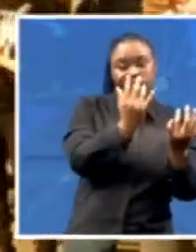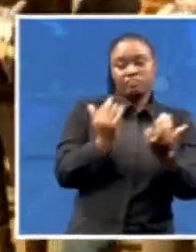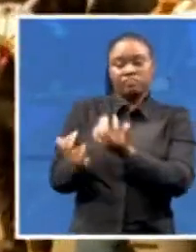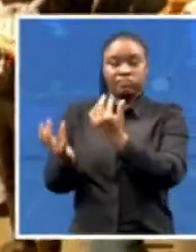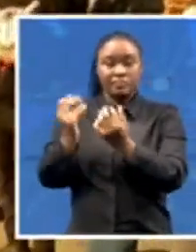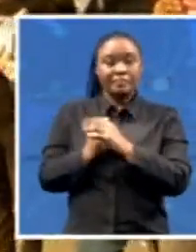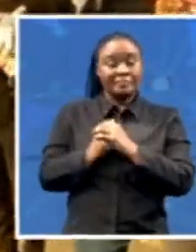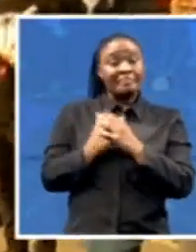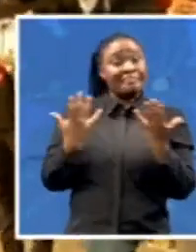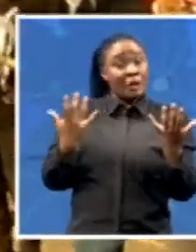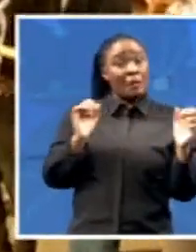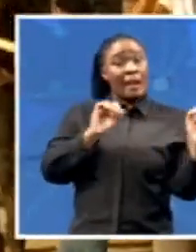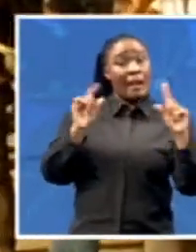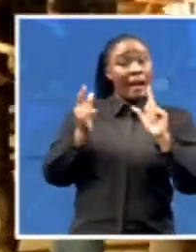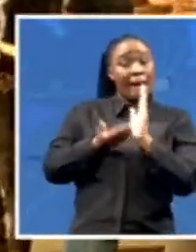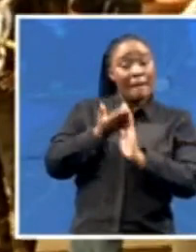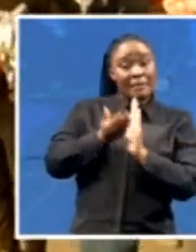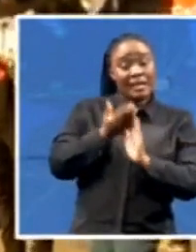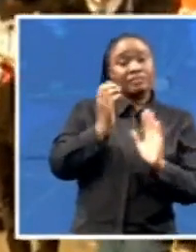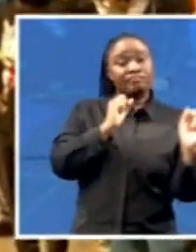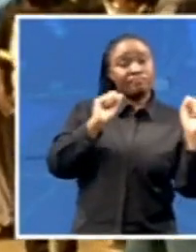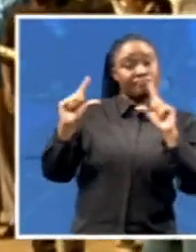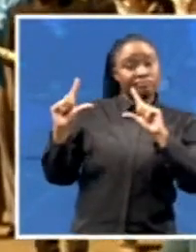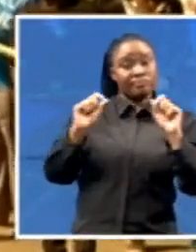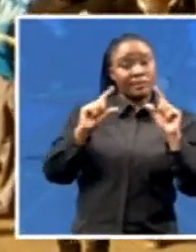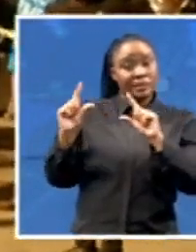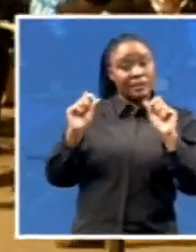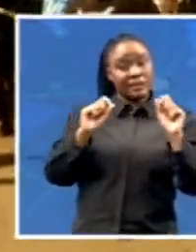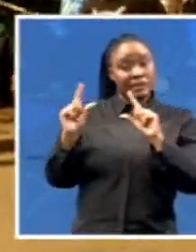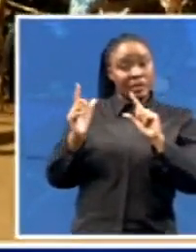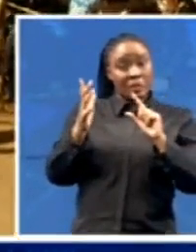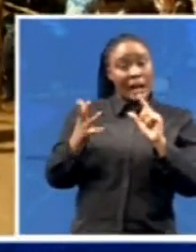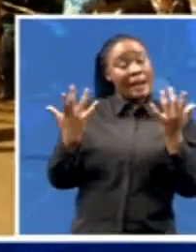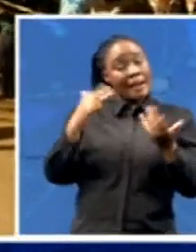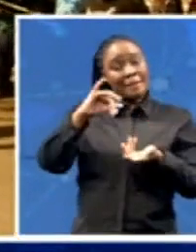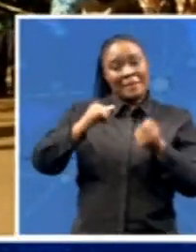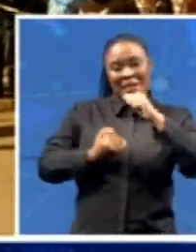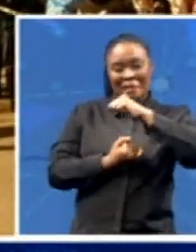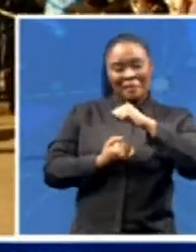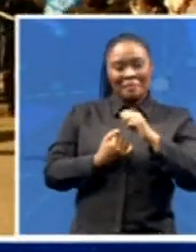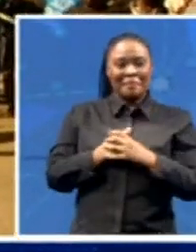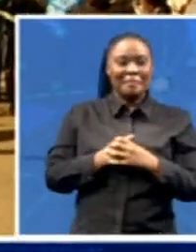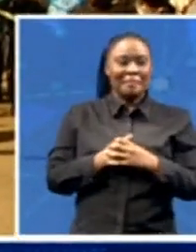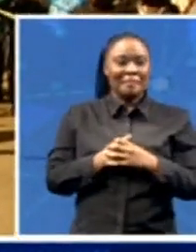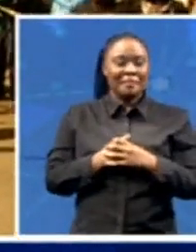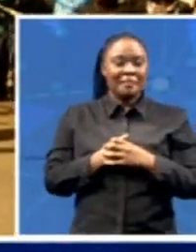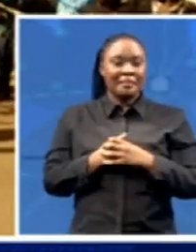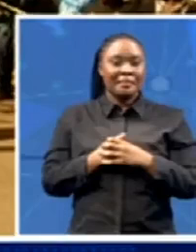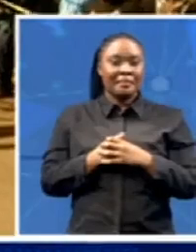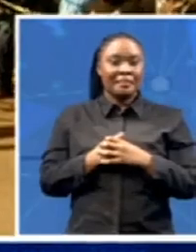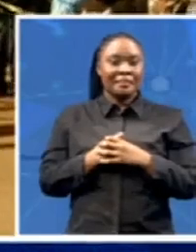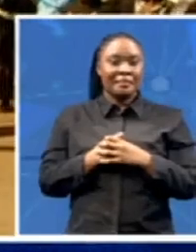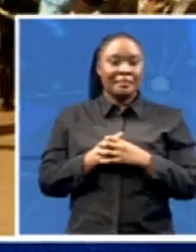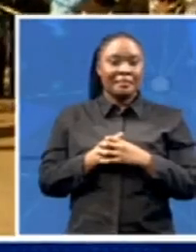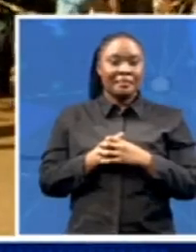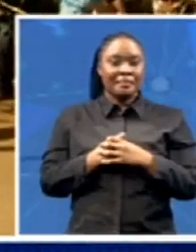viewers. But for now, that's how we are going to wrap up, and we hand back to you. Sellwane